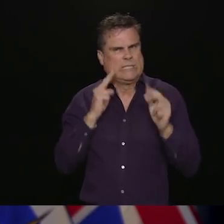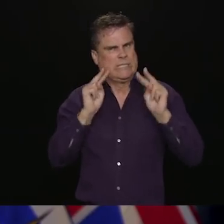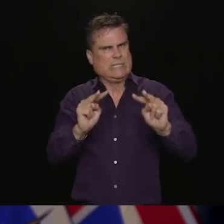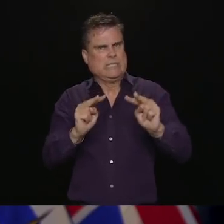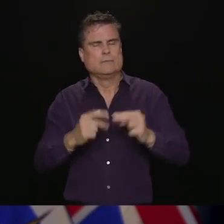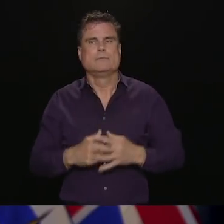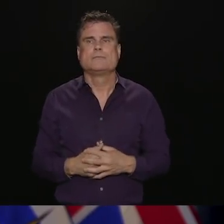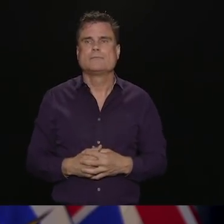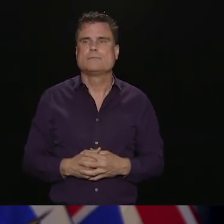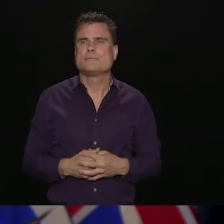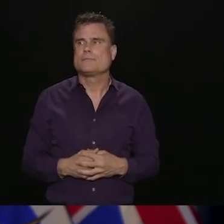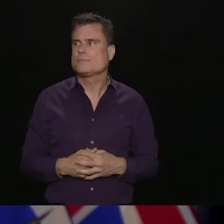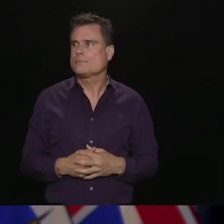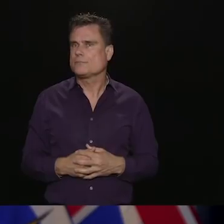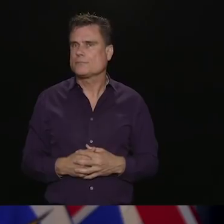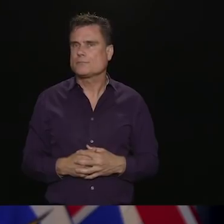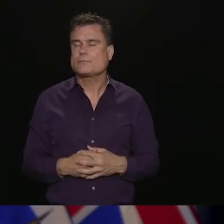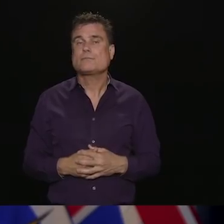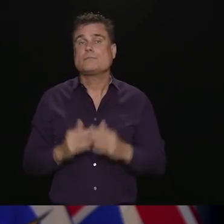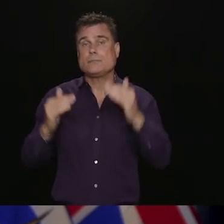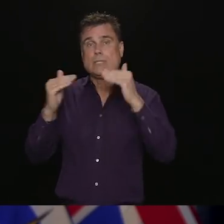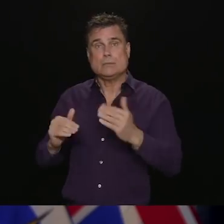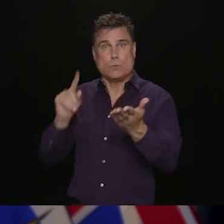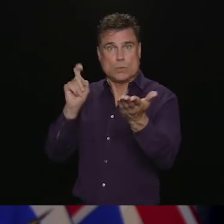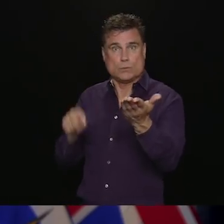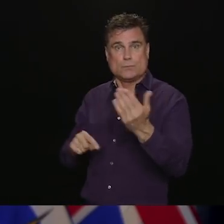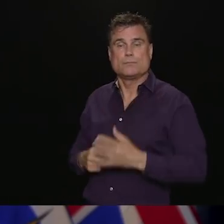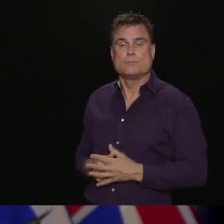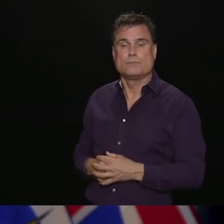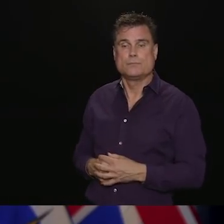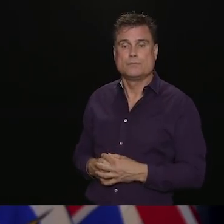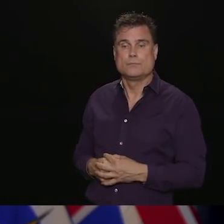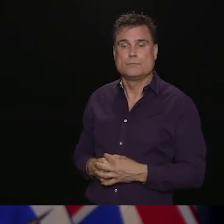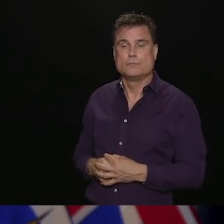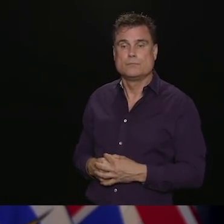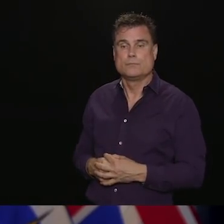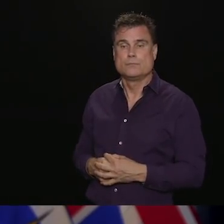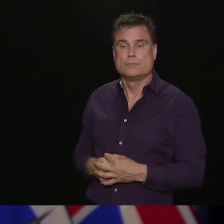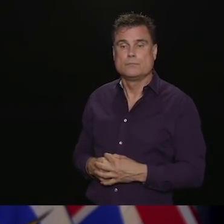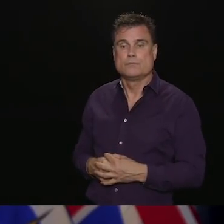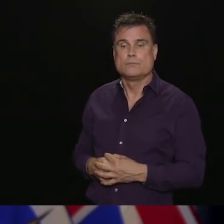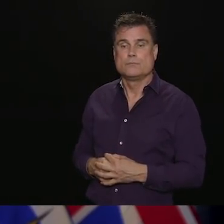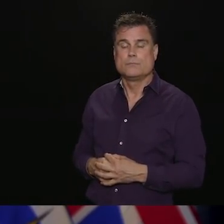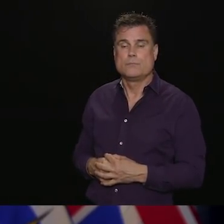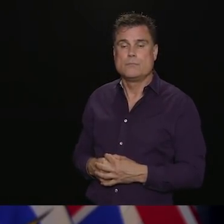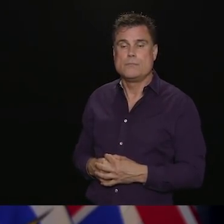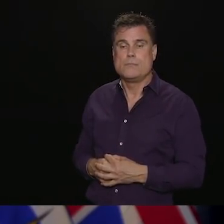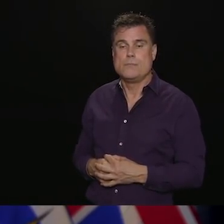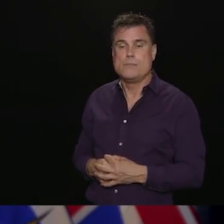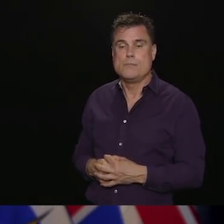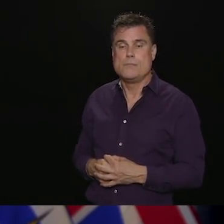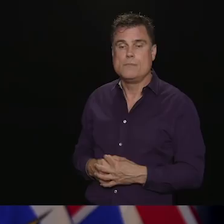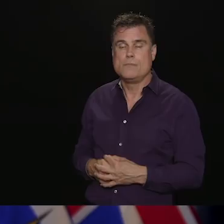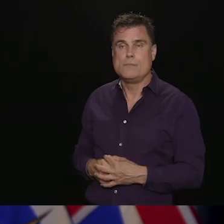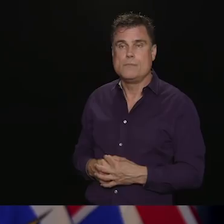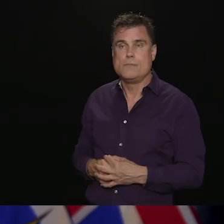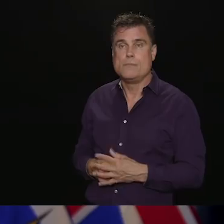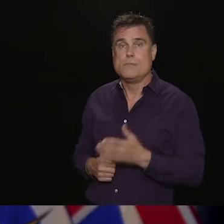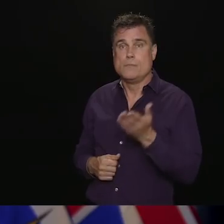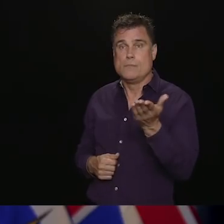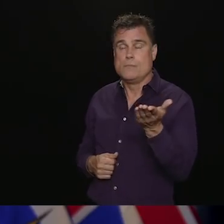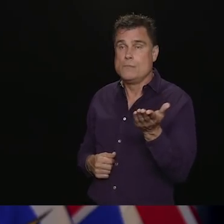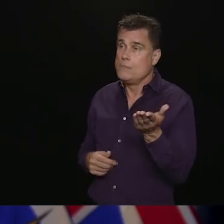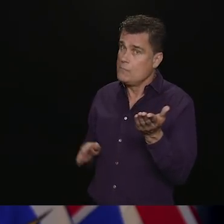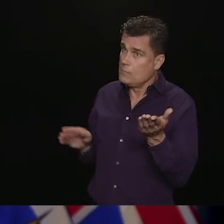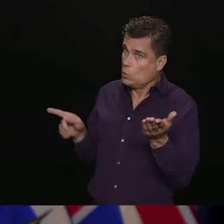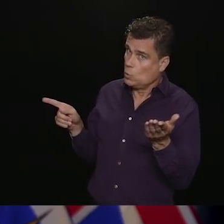Binder Sudgeon, CTV. Hi, Dr. Henry. In your remarks, you talked about transitioning to phase three and talked